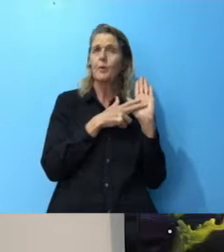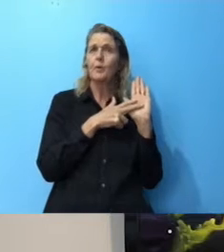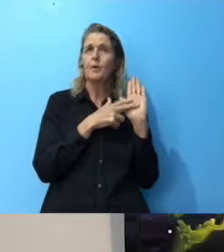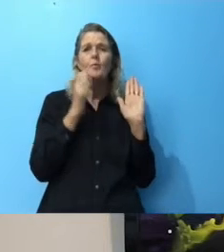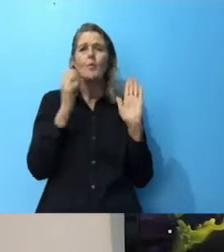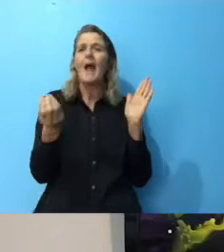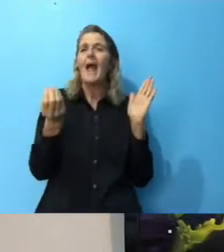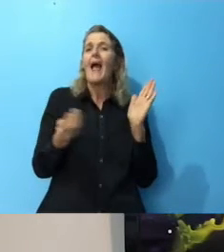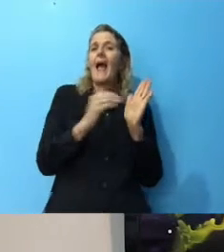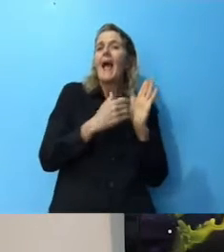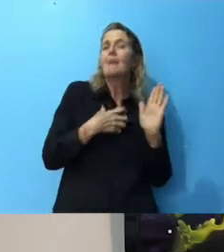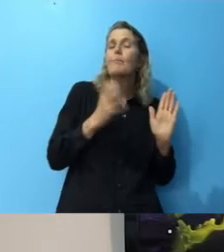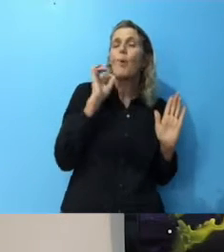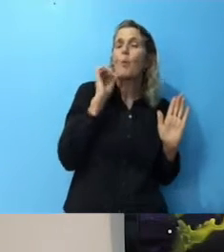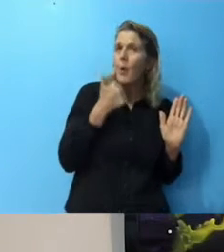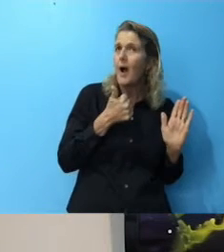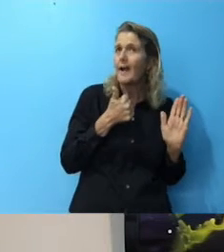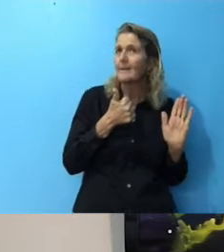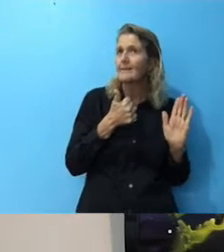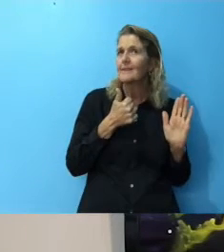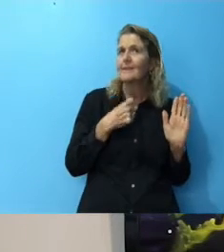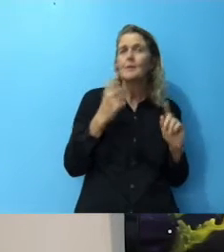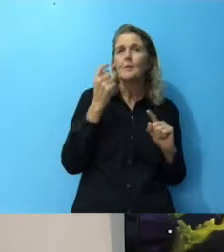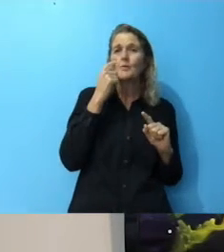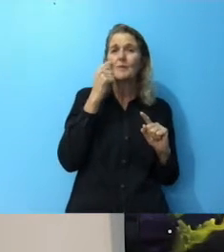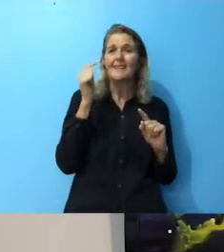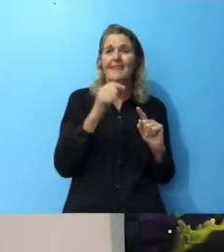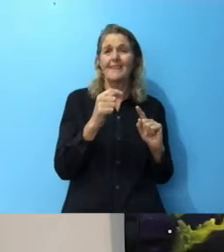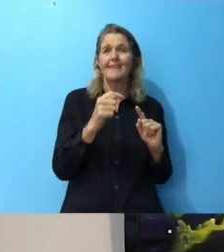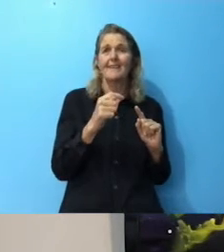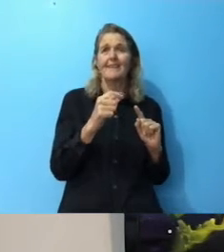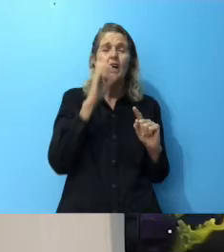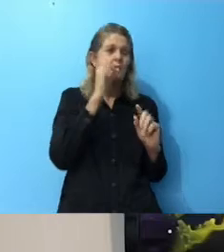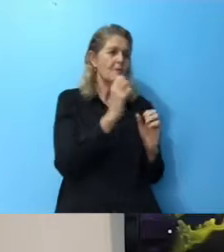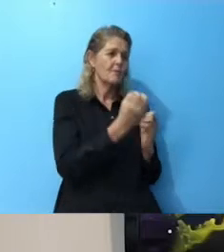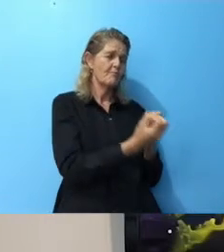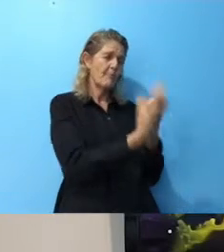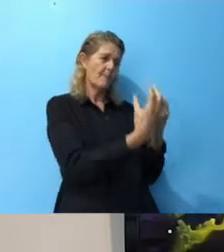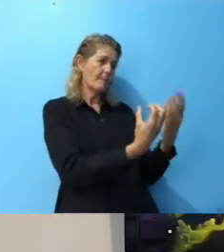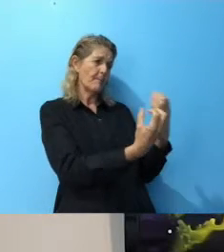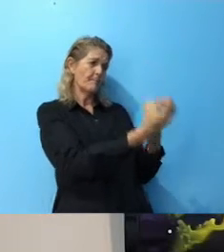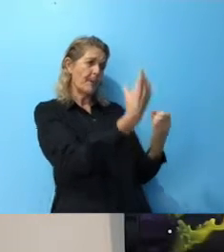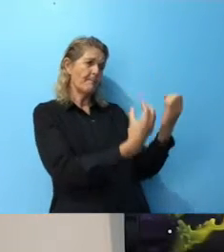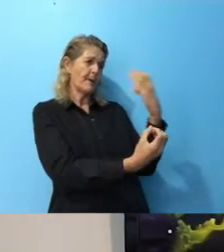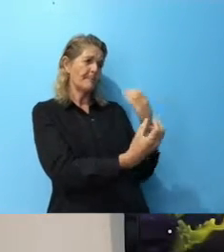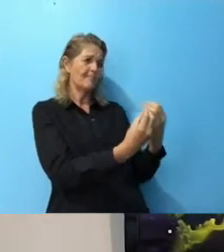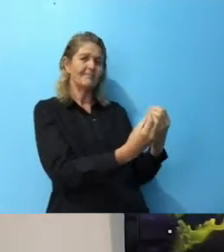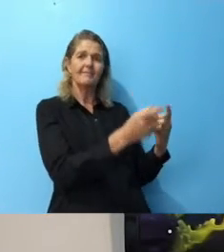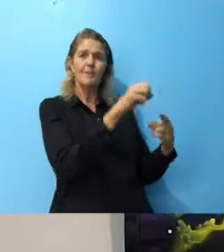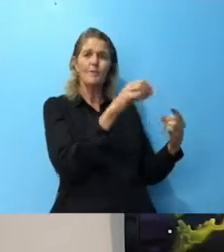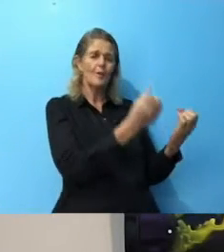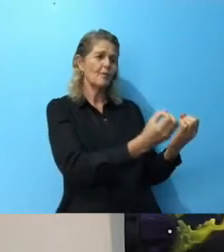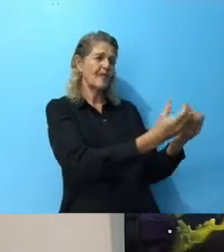to add more white to that colour. And just, you'll see once I put this on, it's just going to pop and bring those circles forward. So